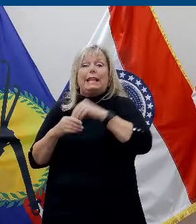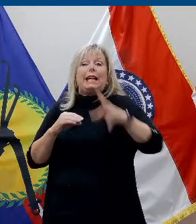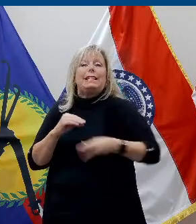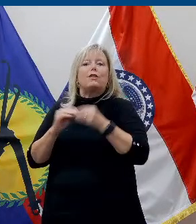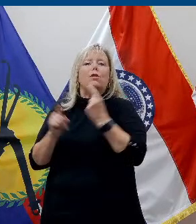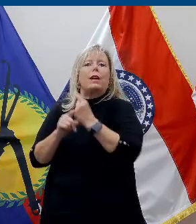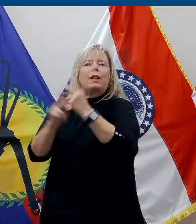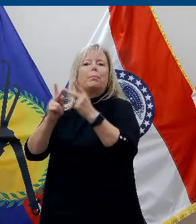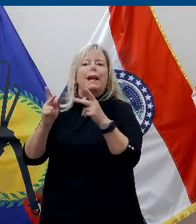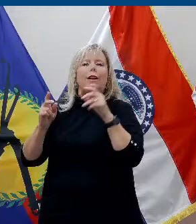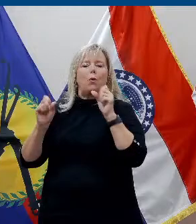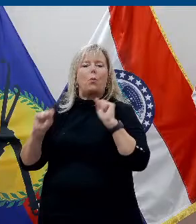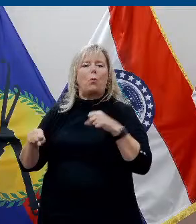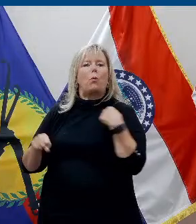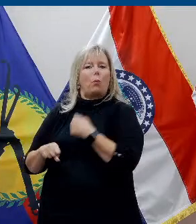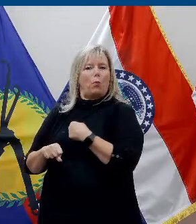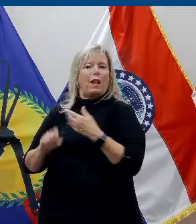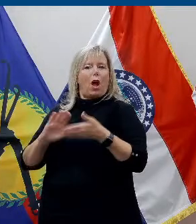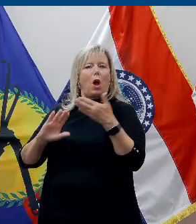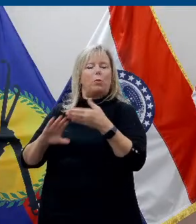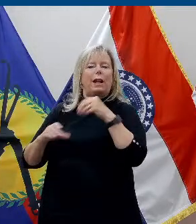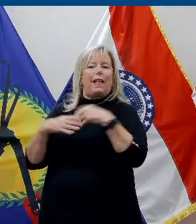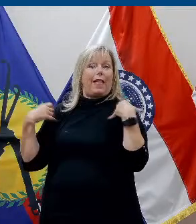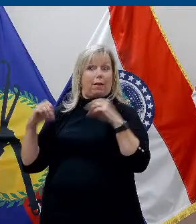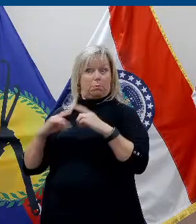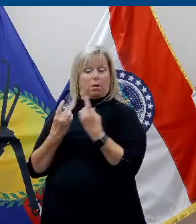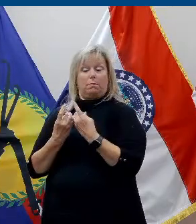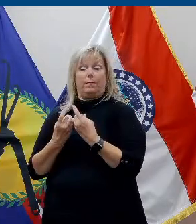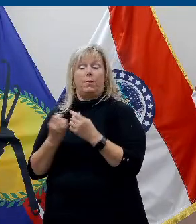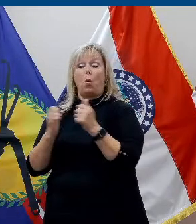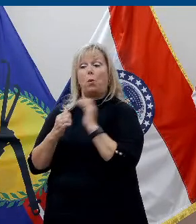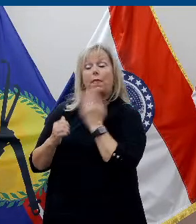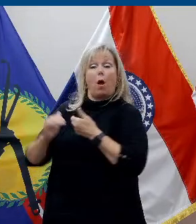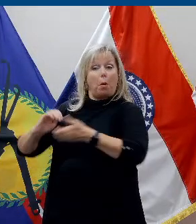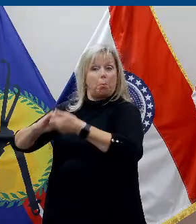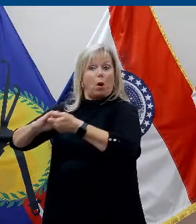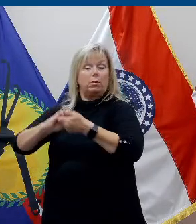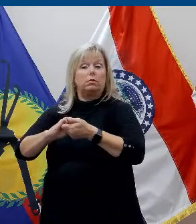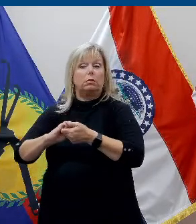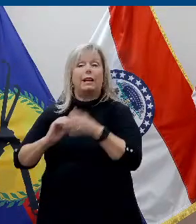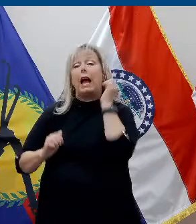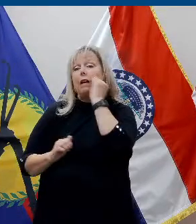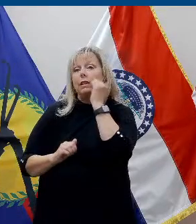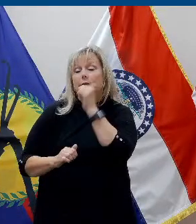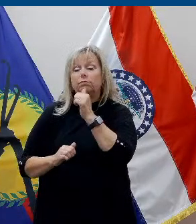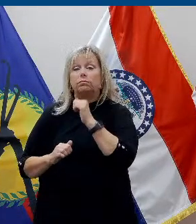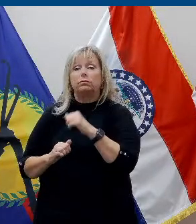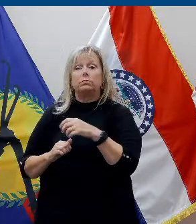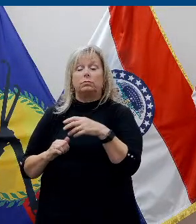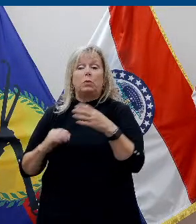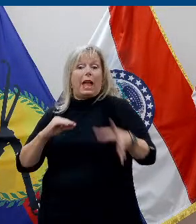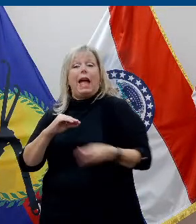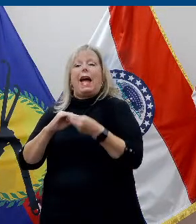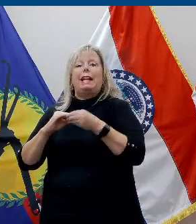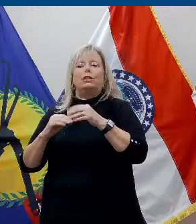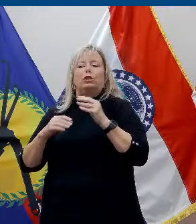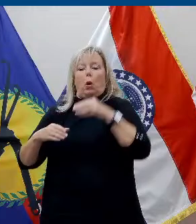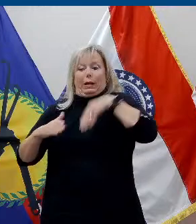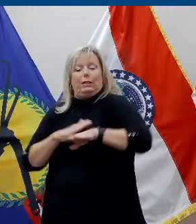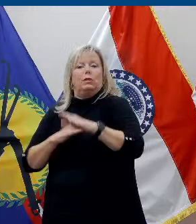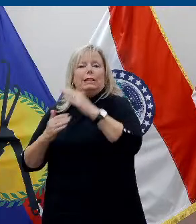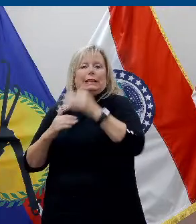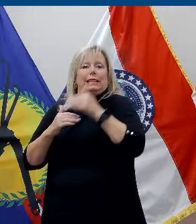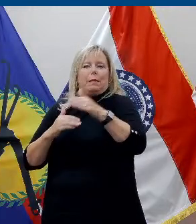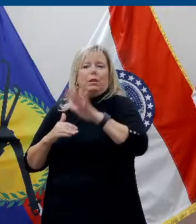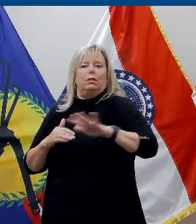regular sites that we operate in the health department or with our partners on a daily basis. So we have currently done